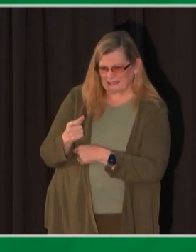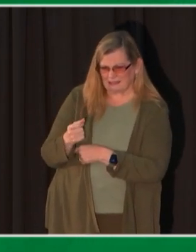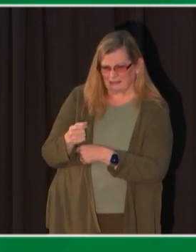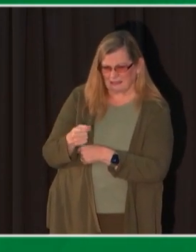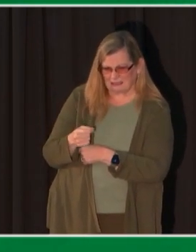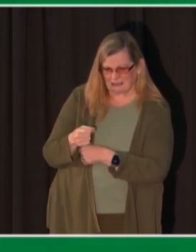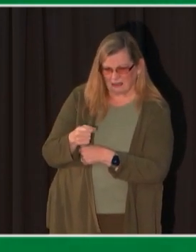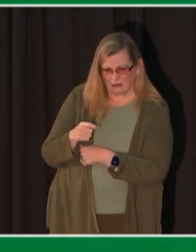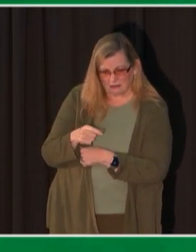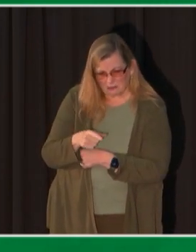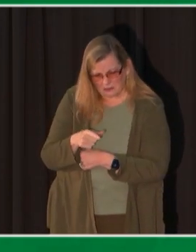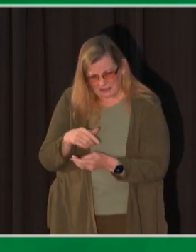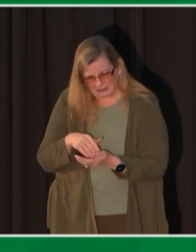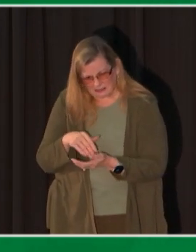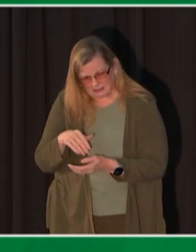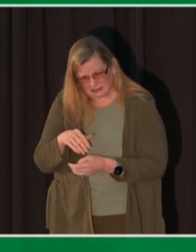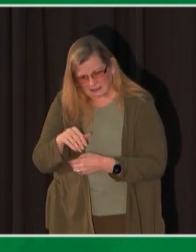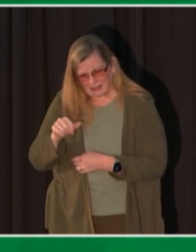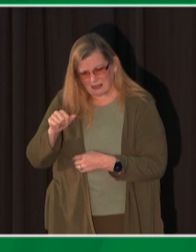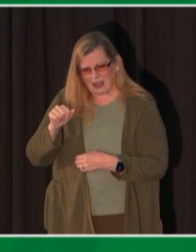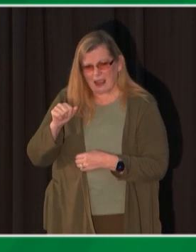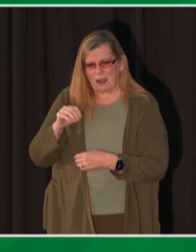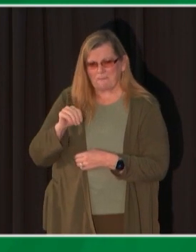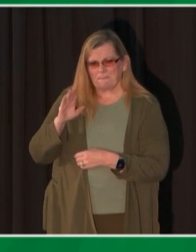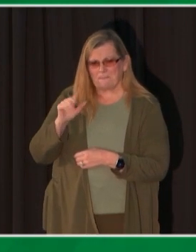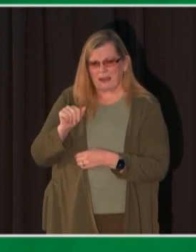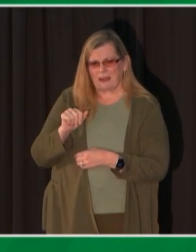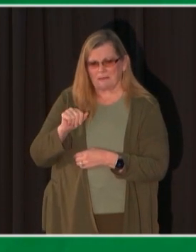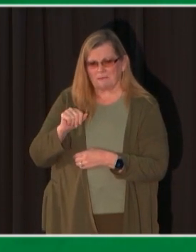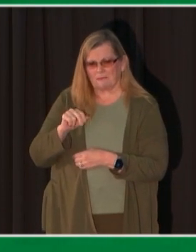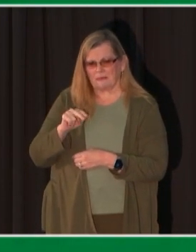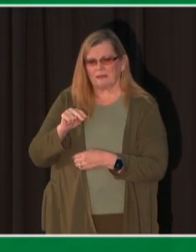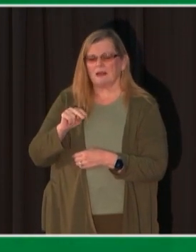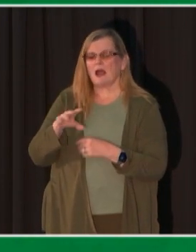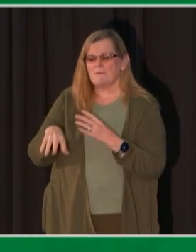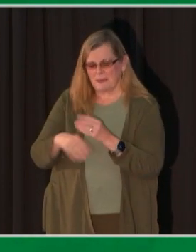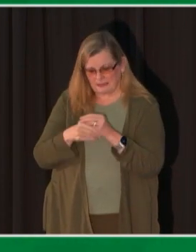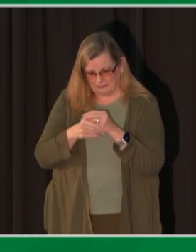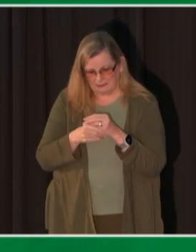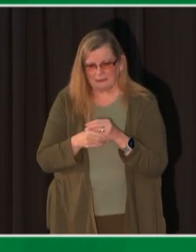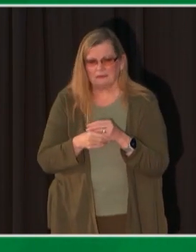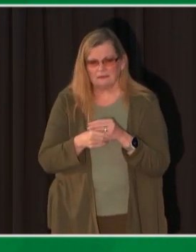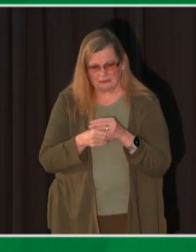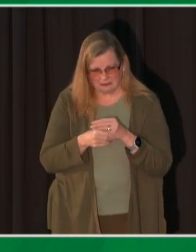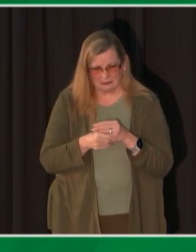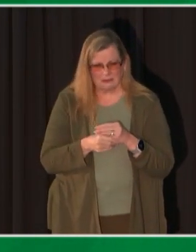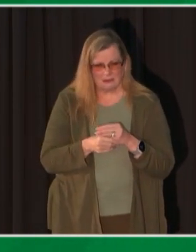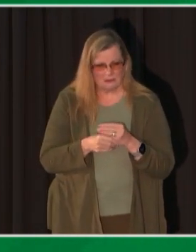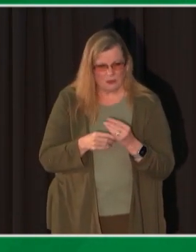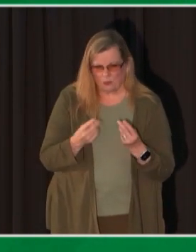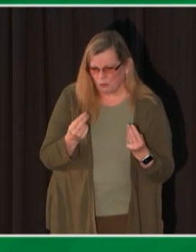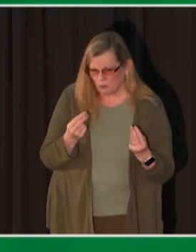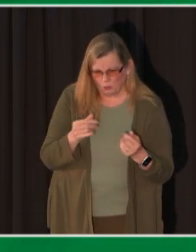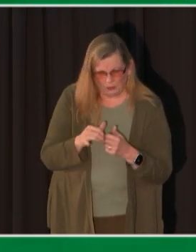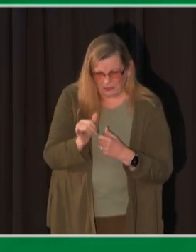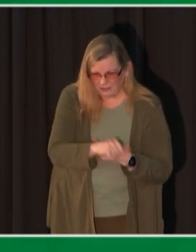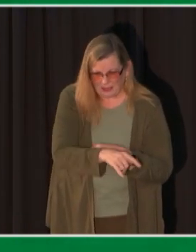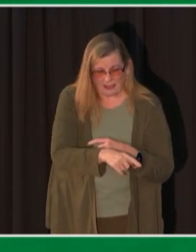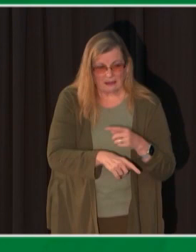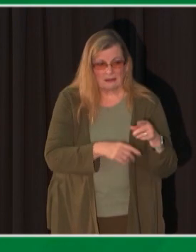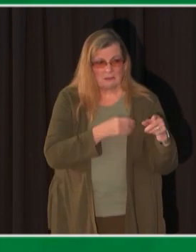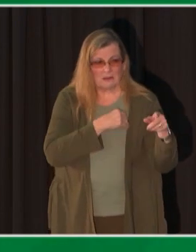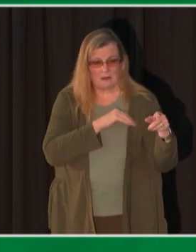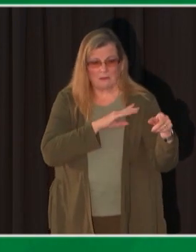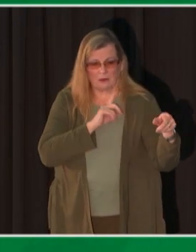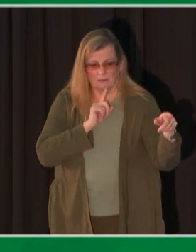part of a recovery plan? So I'll just briefly repeat that. So the question was about